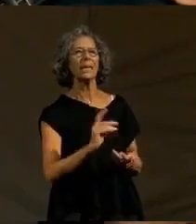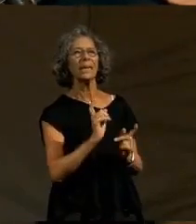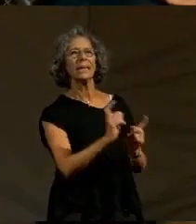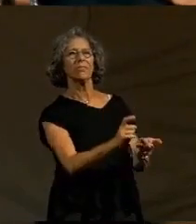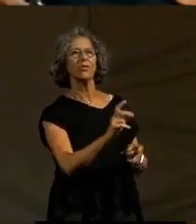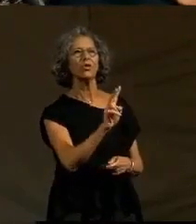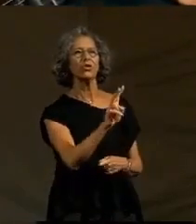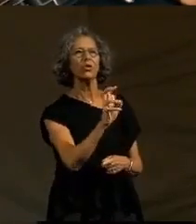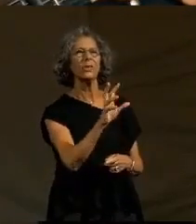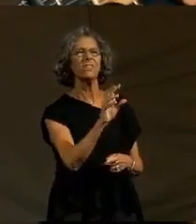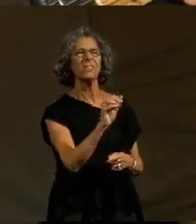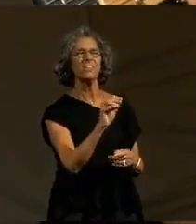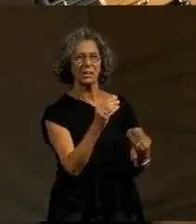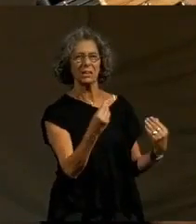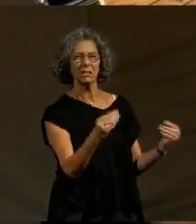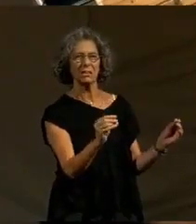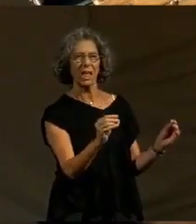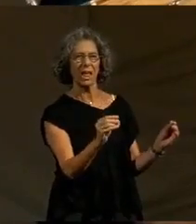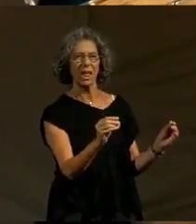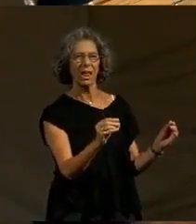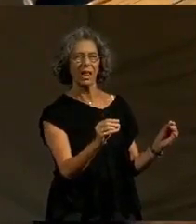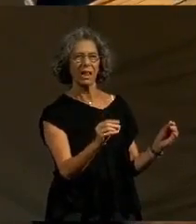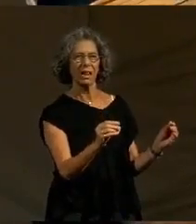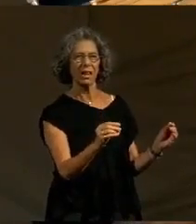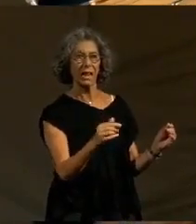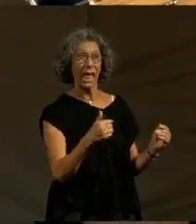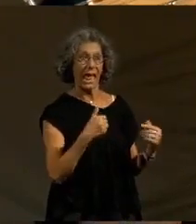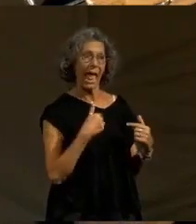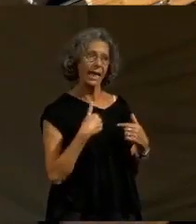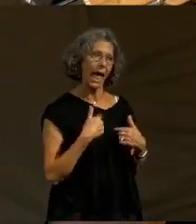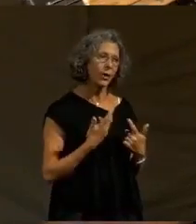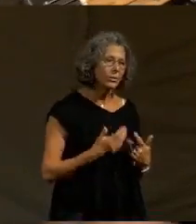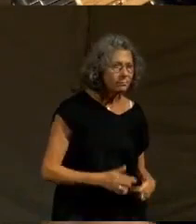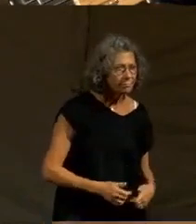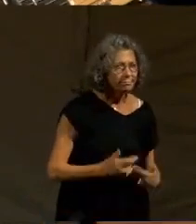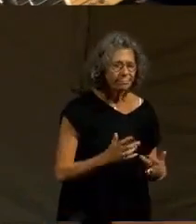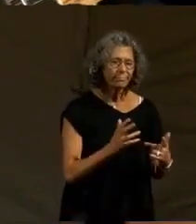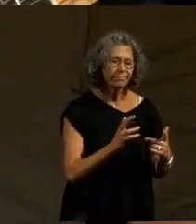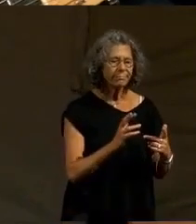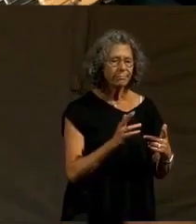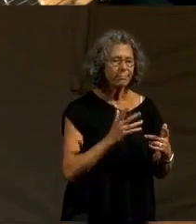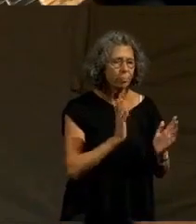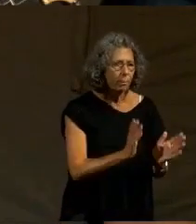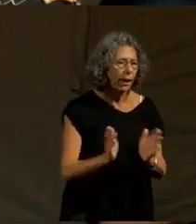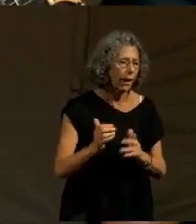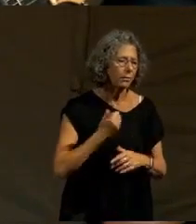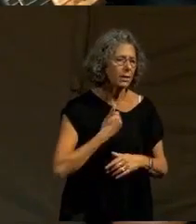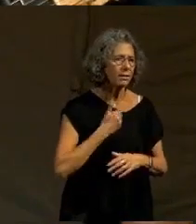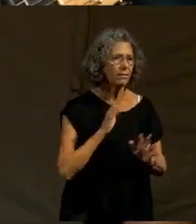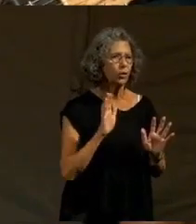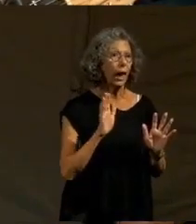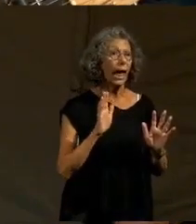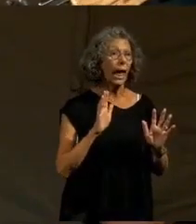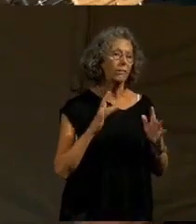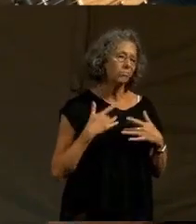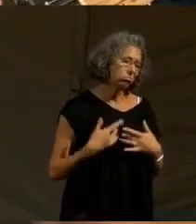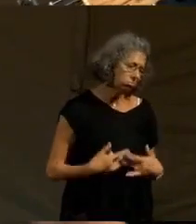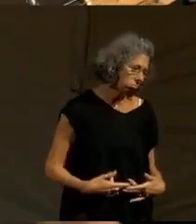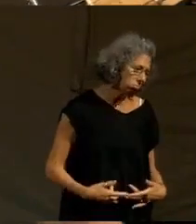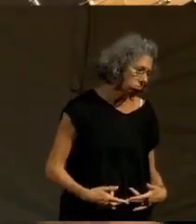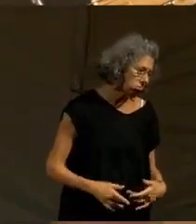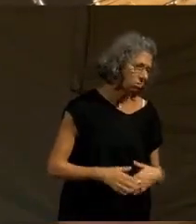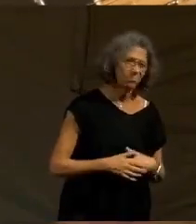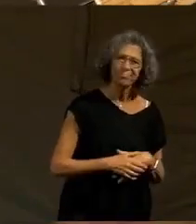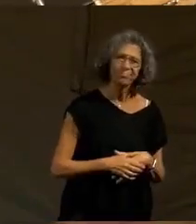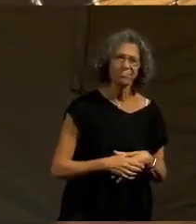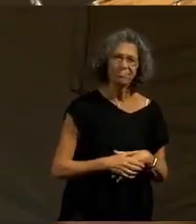$250. And I would prepare myself to be discouraged, to be disappointed. But I did not